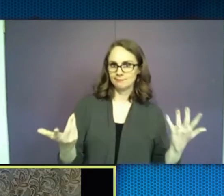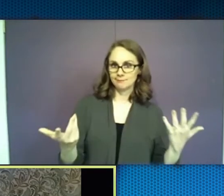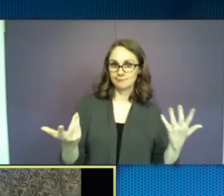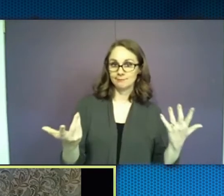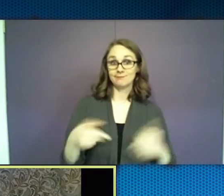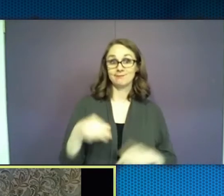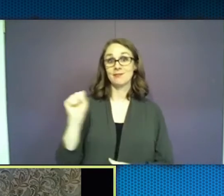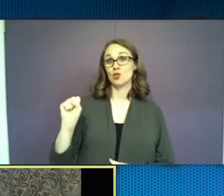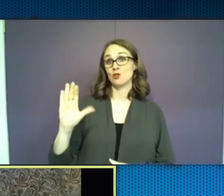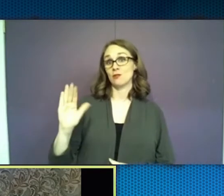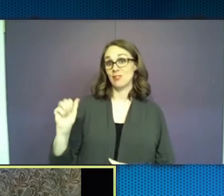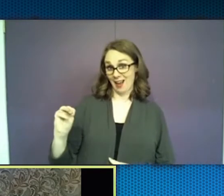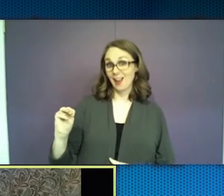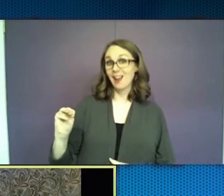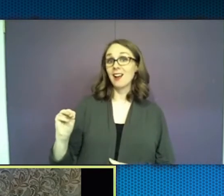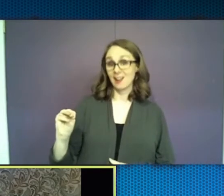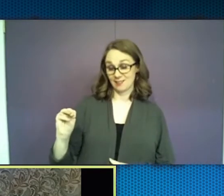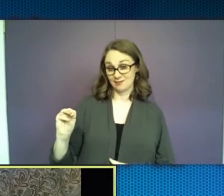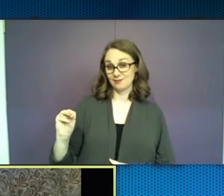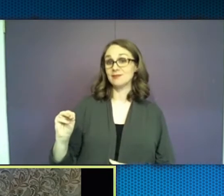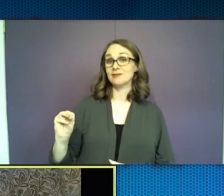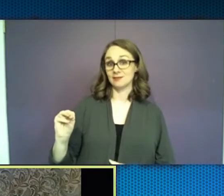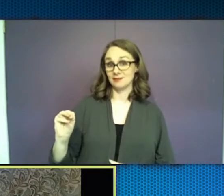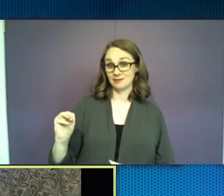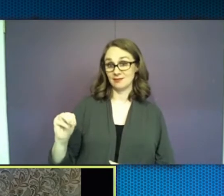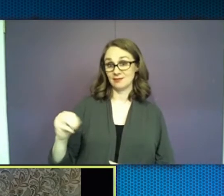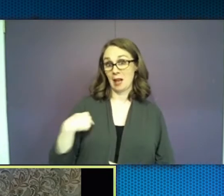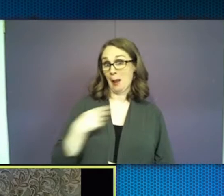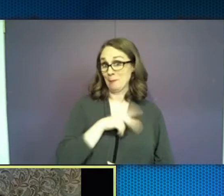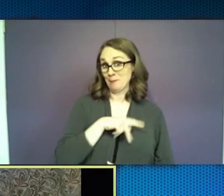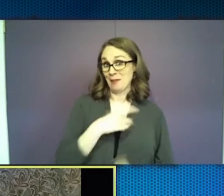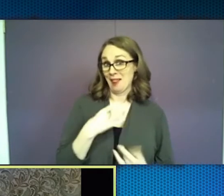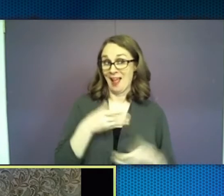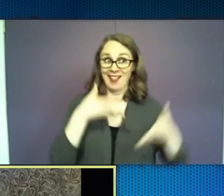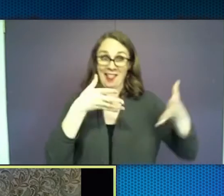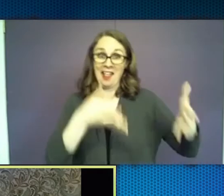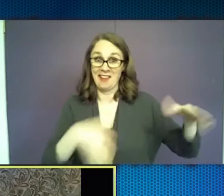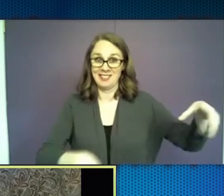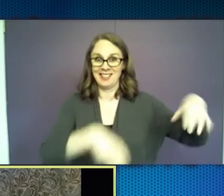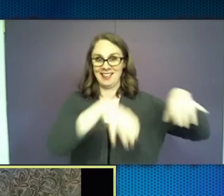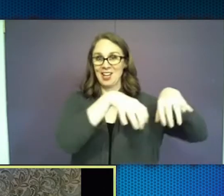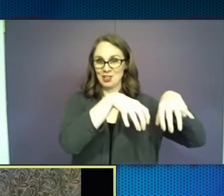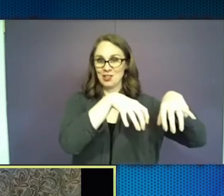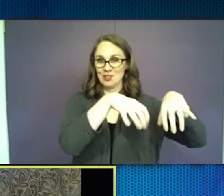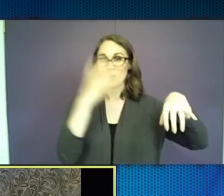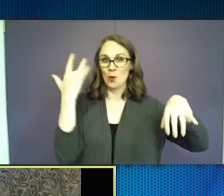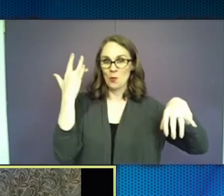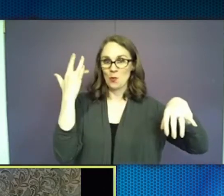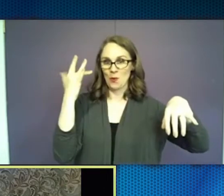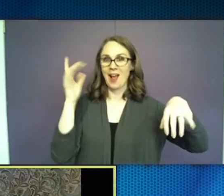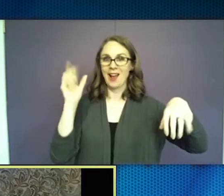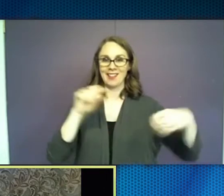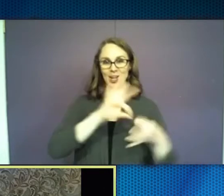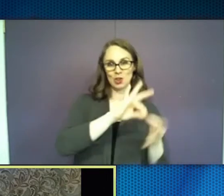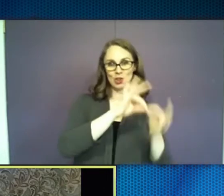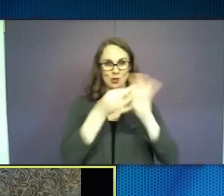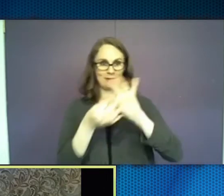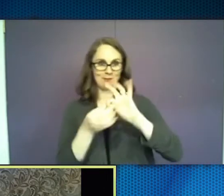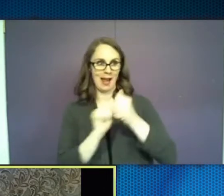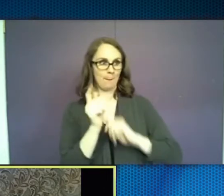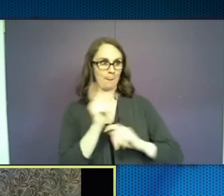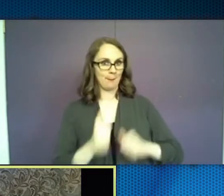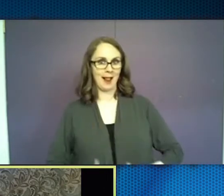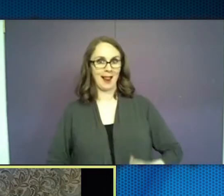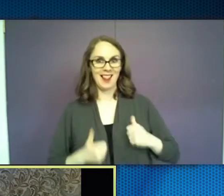of Schifferstadt, I personally like that they left the addition there because the docents can interpret the way that people lived